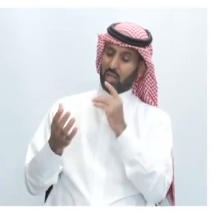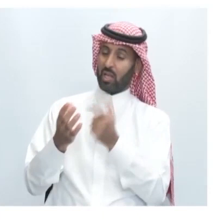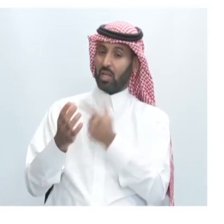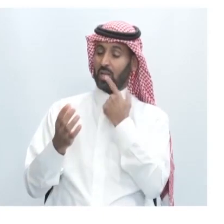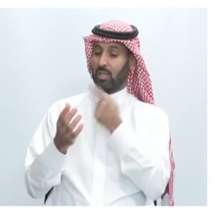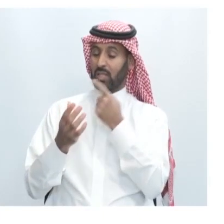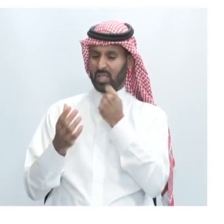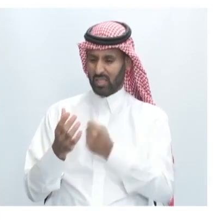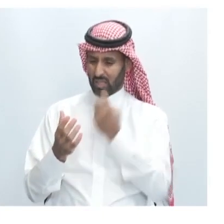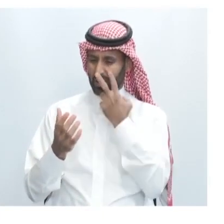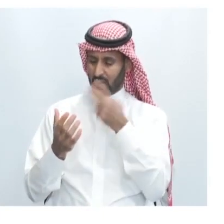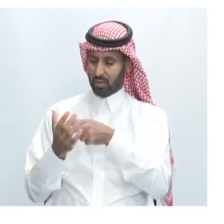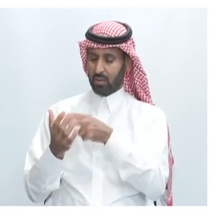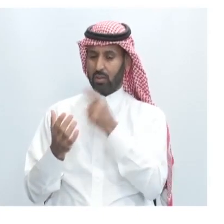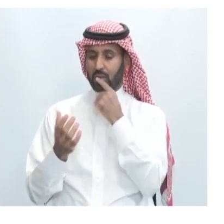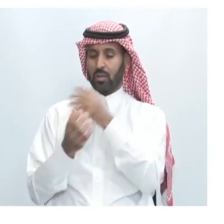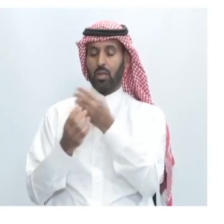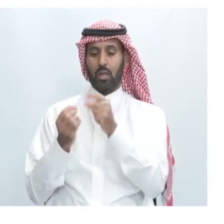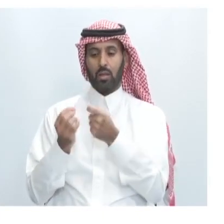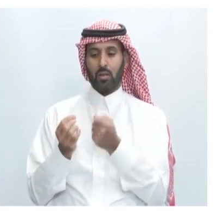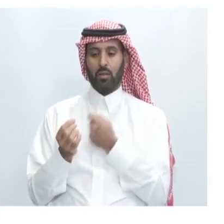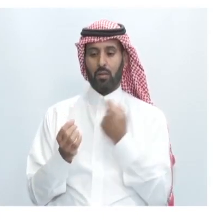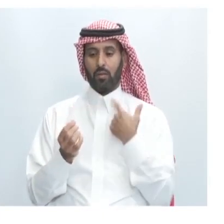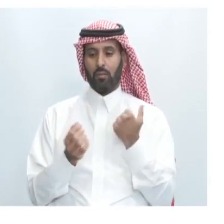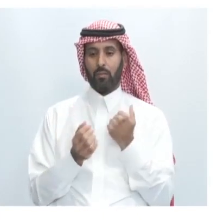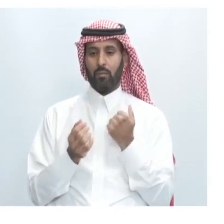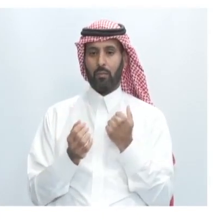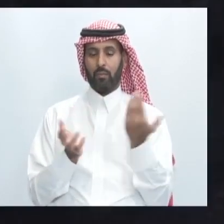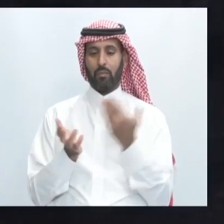makes it difficult for them to see the black letters. So